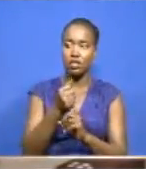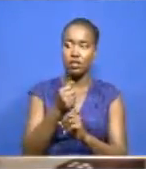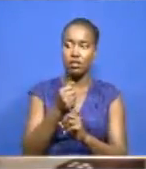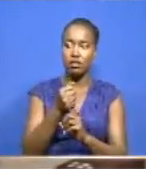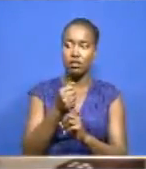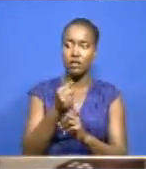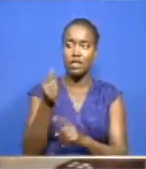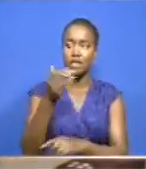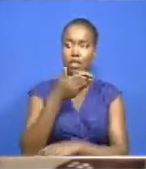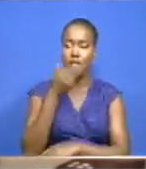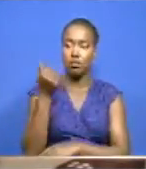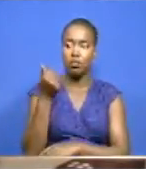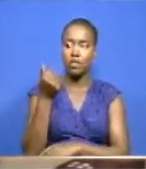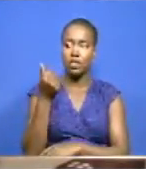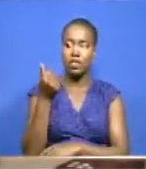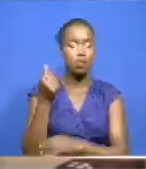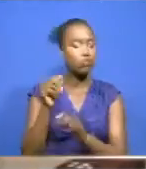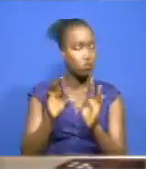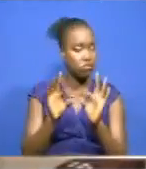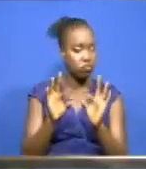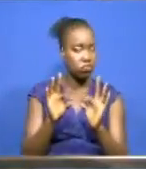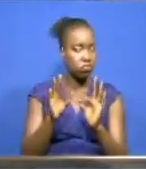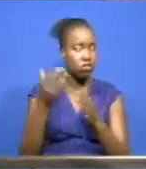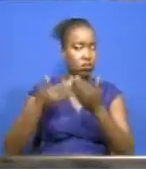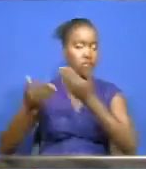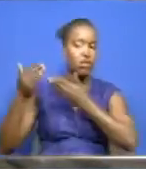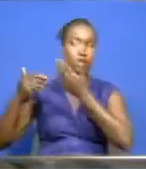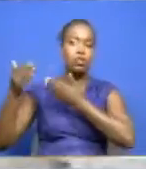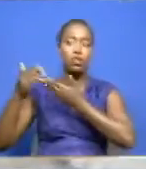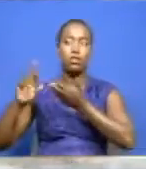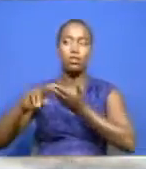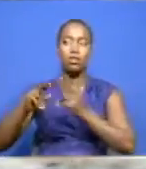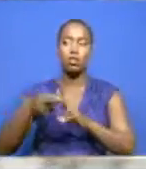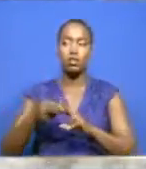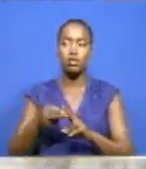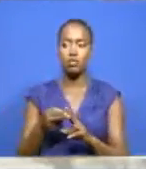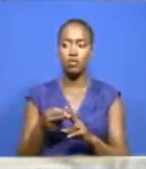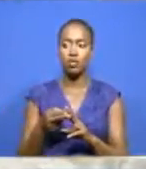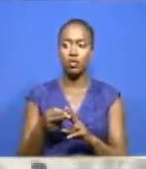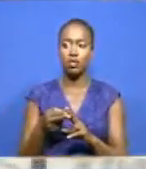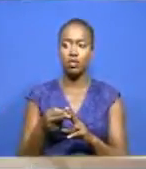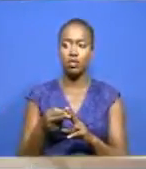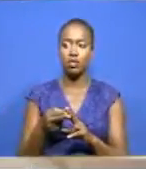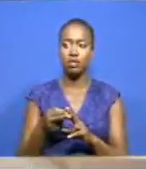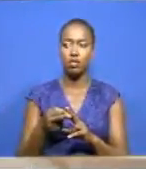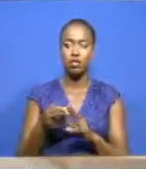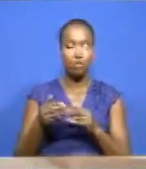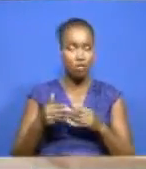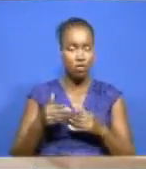the best that suit the historical relation. We look forward